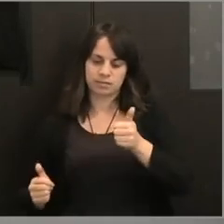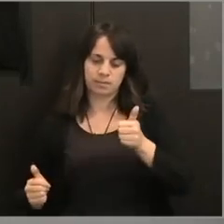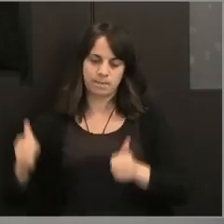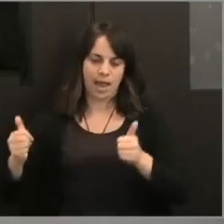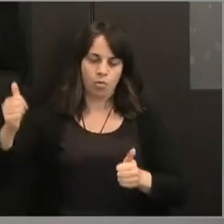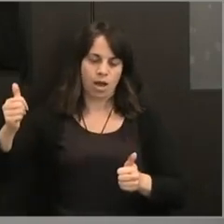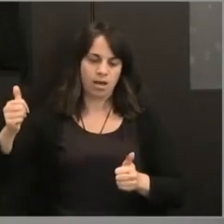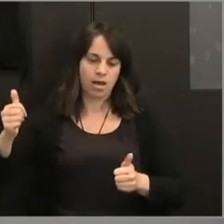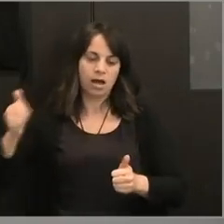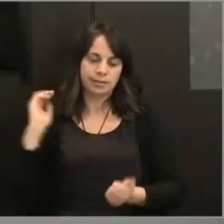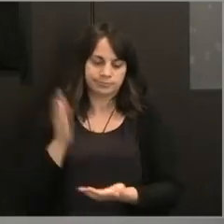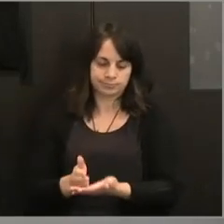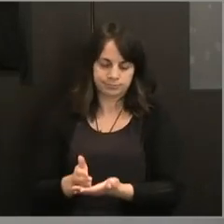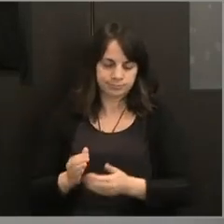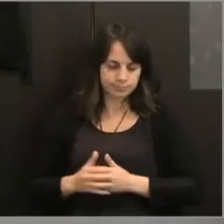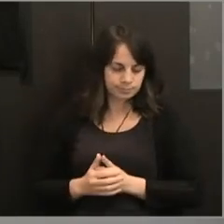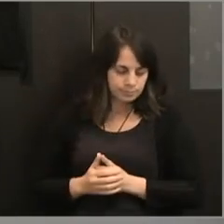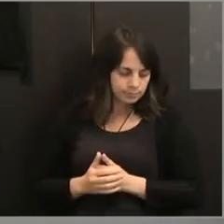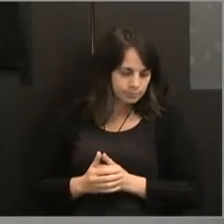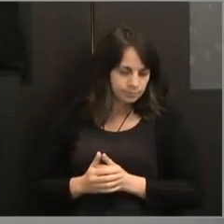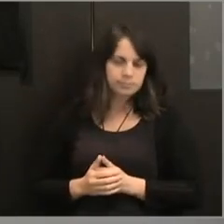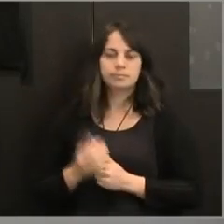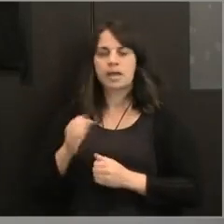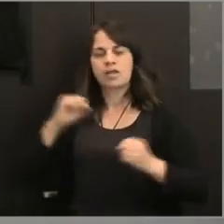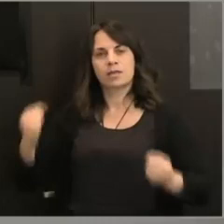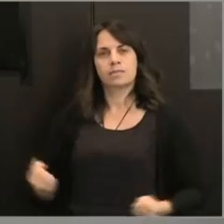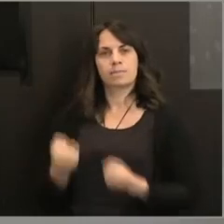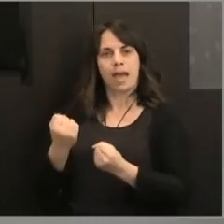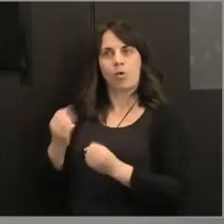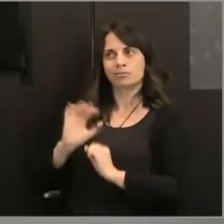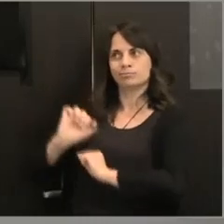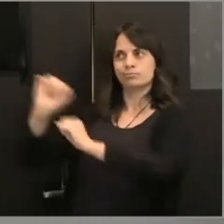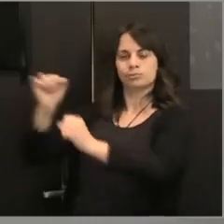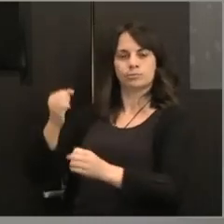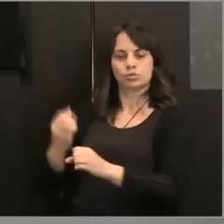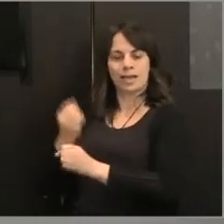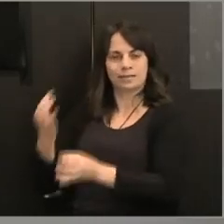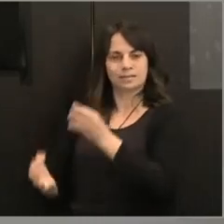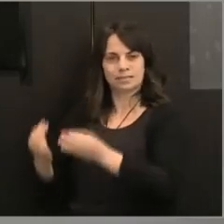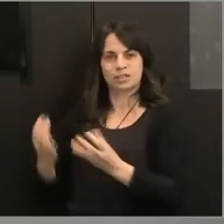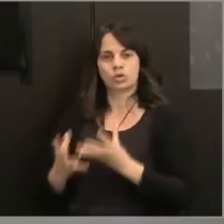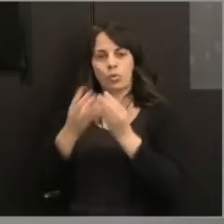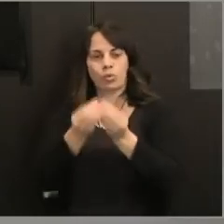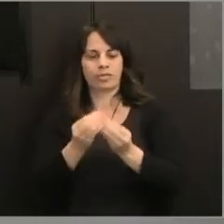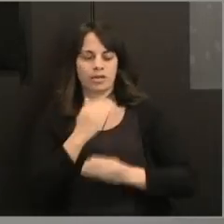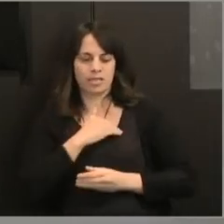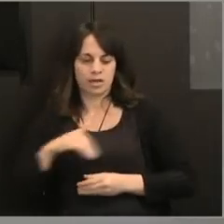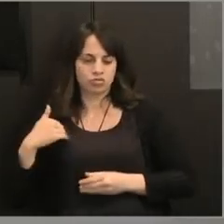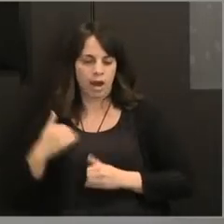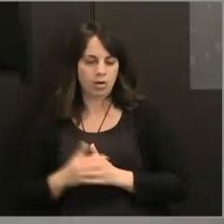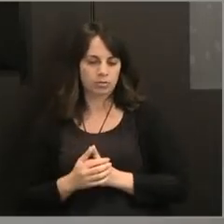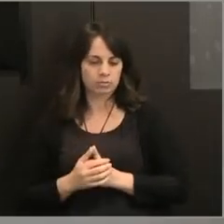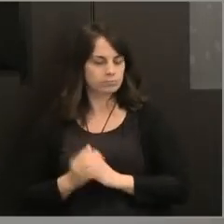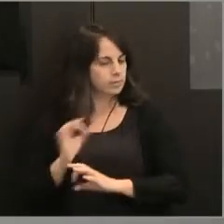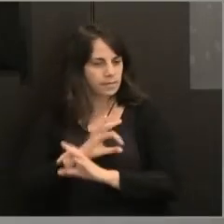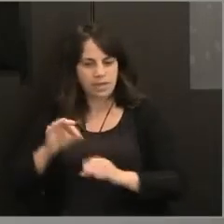exist. They retain the power of decision-making with the Crown and do not